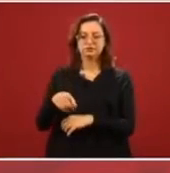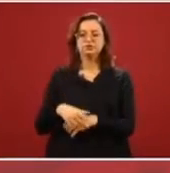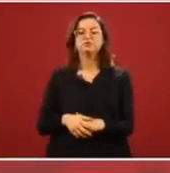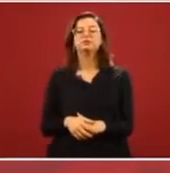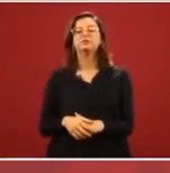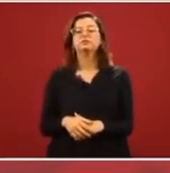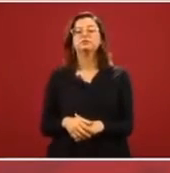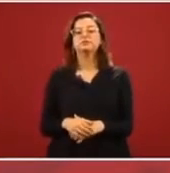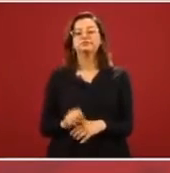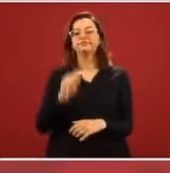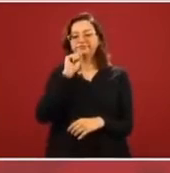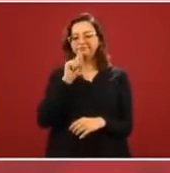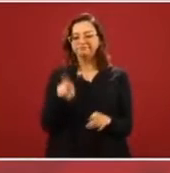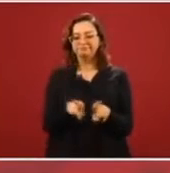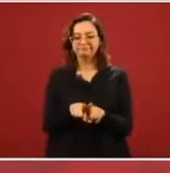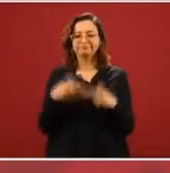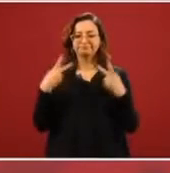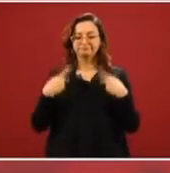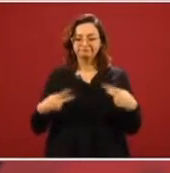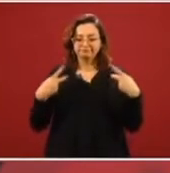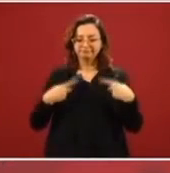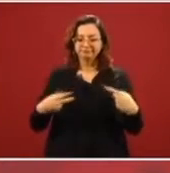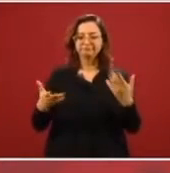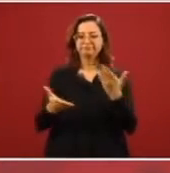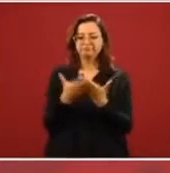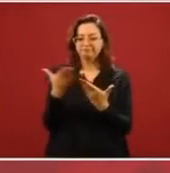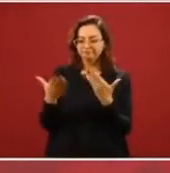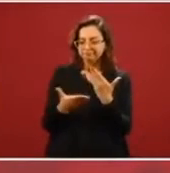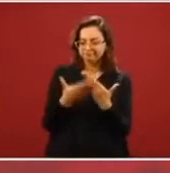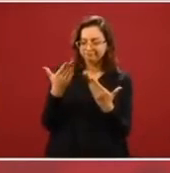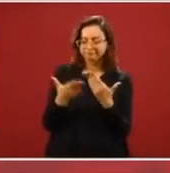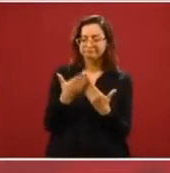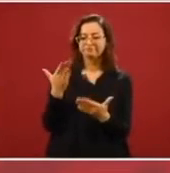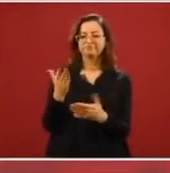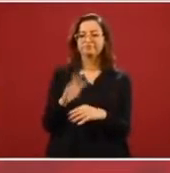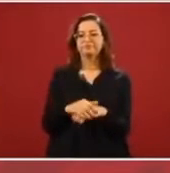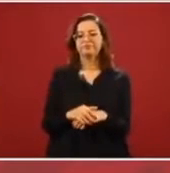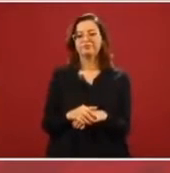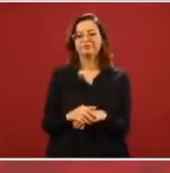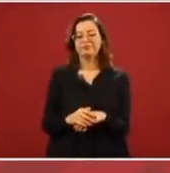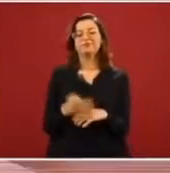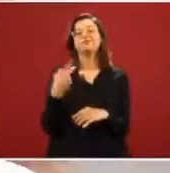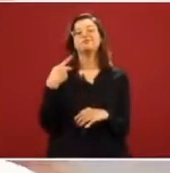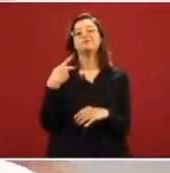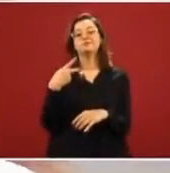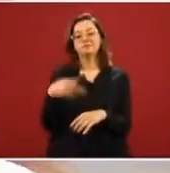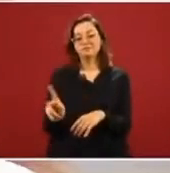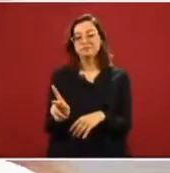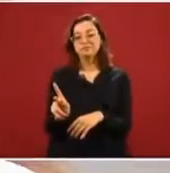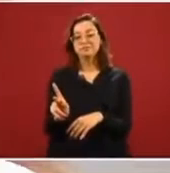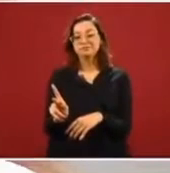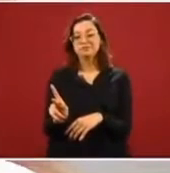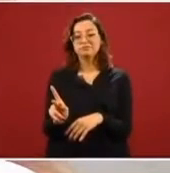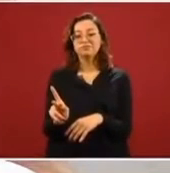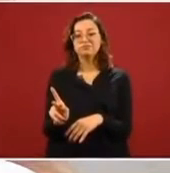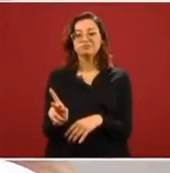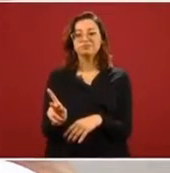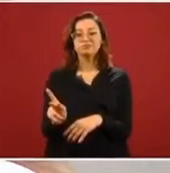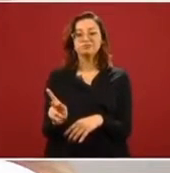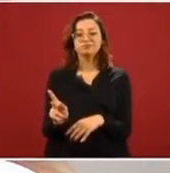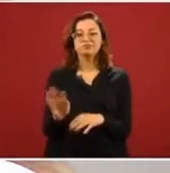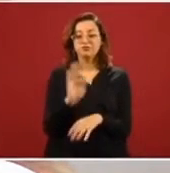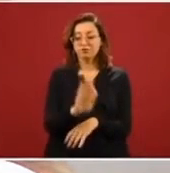También And con also poca participación, with some pero participation, no podemos but we cannot